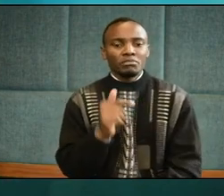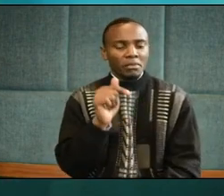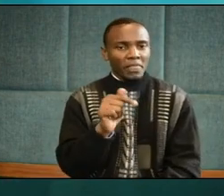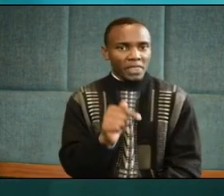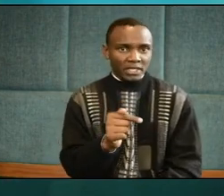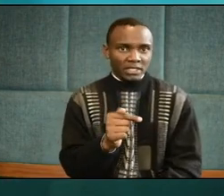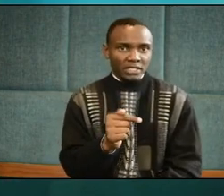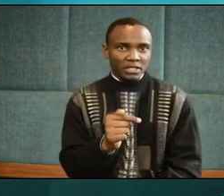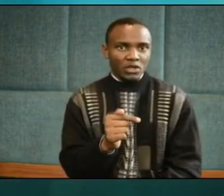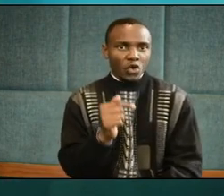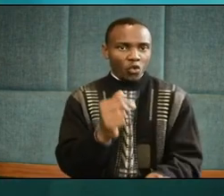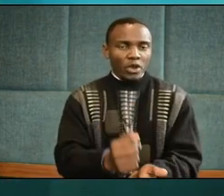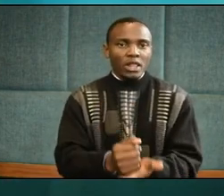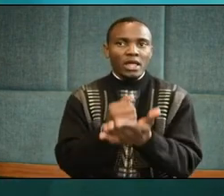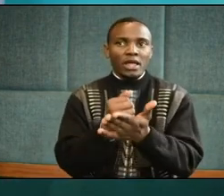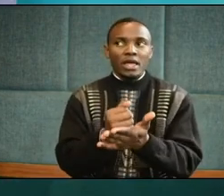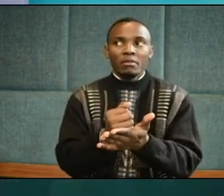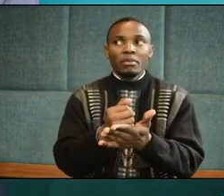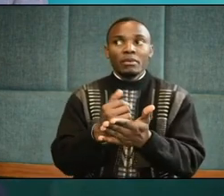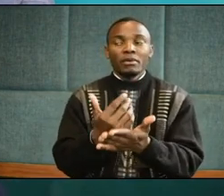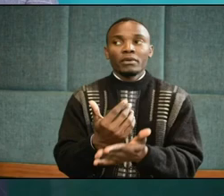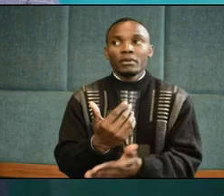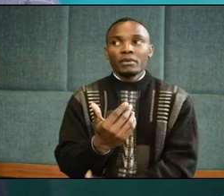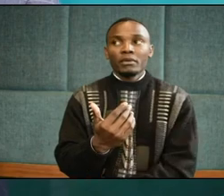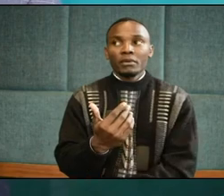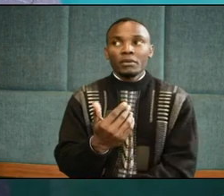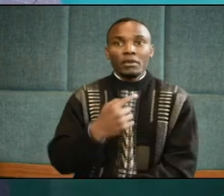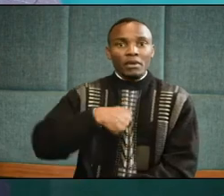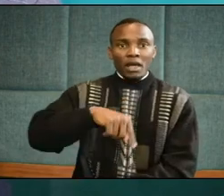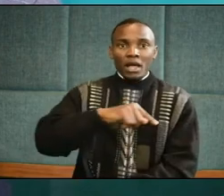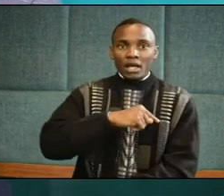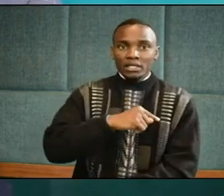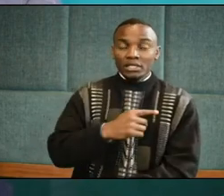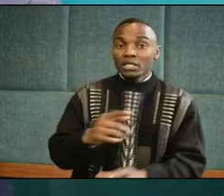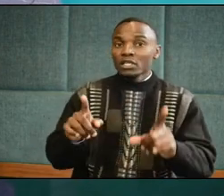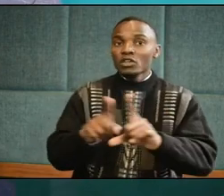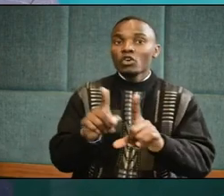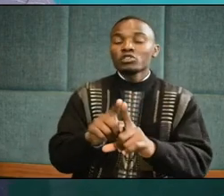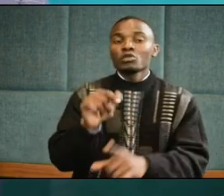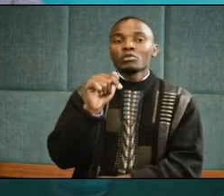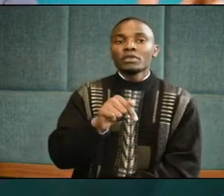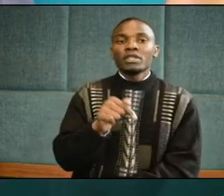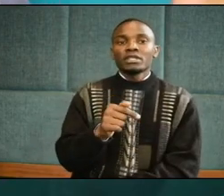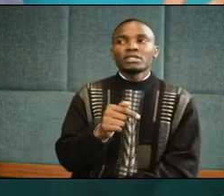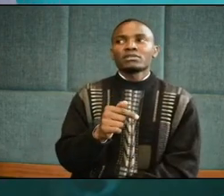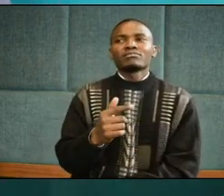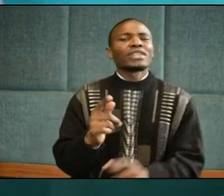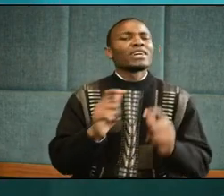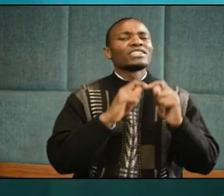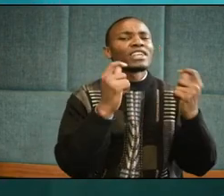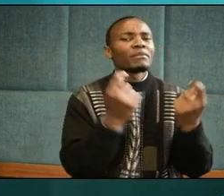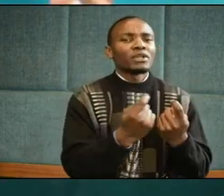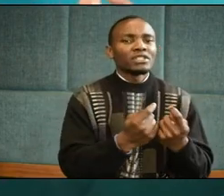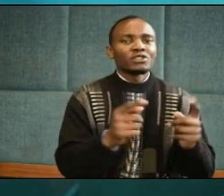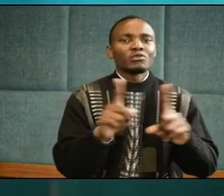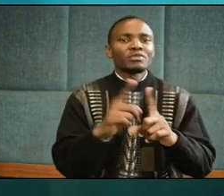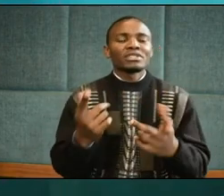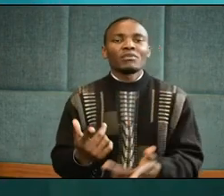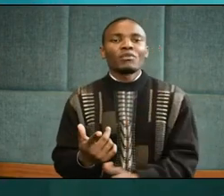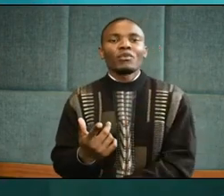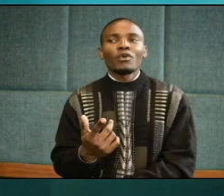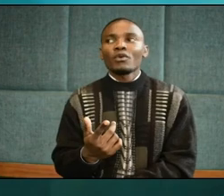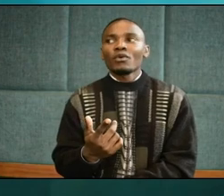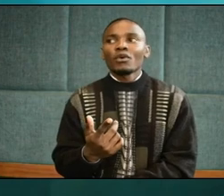antidote to our divisions, the isms of this life, tribalism and name them,